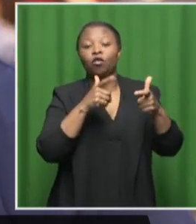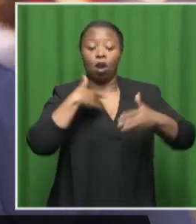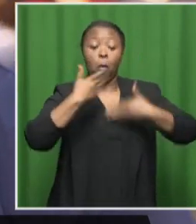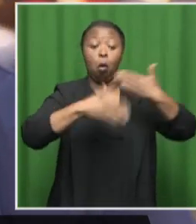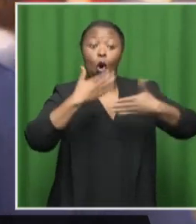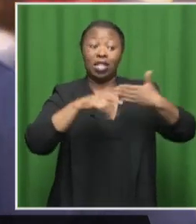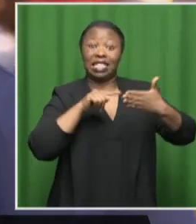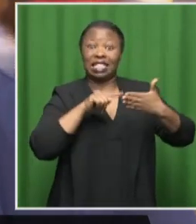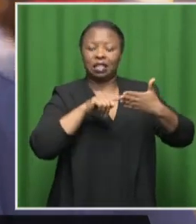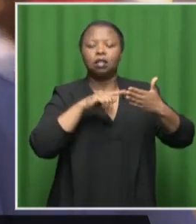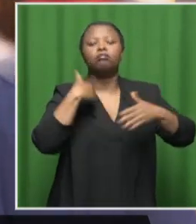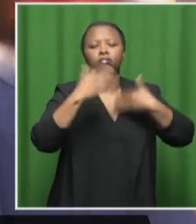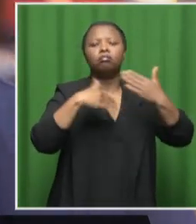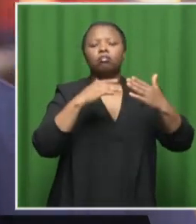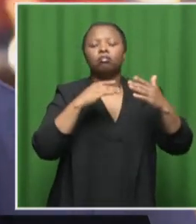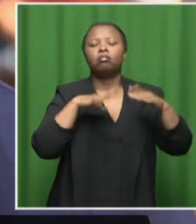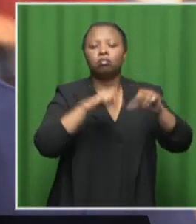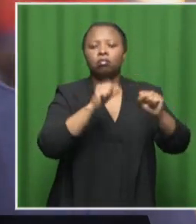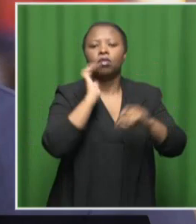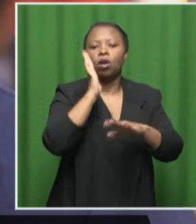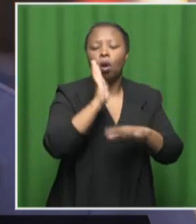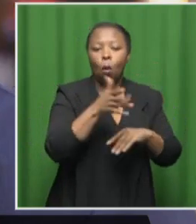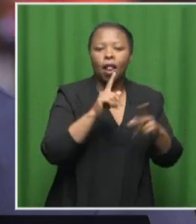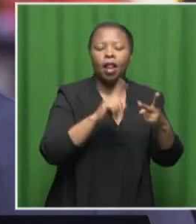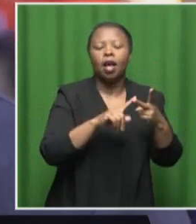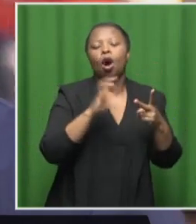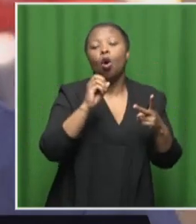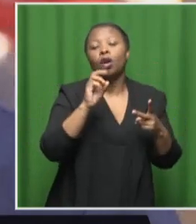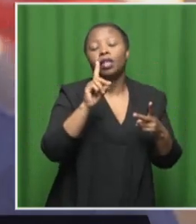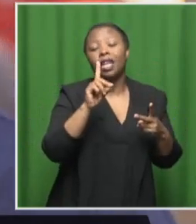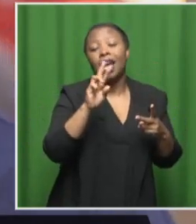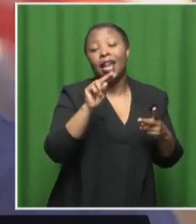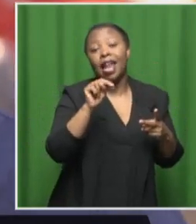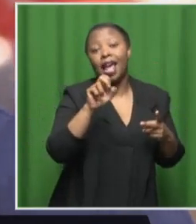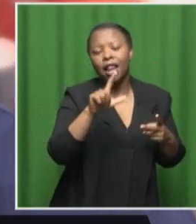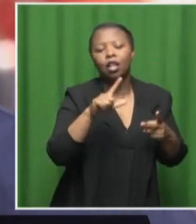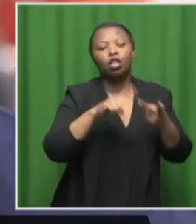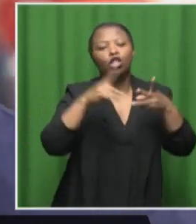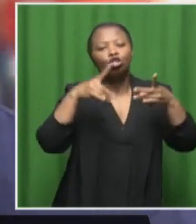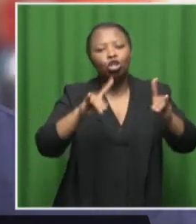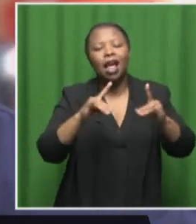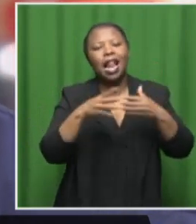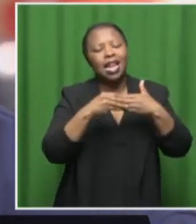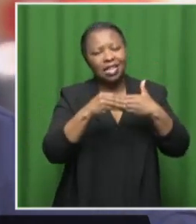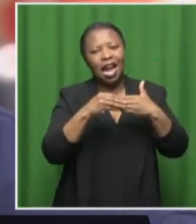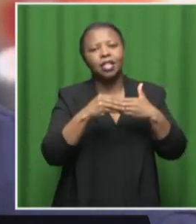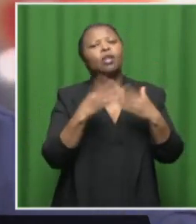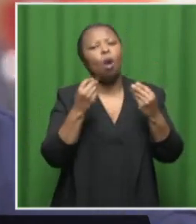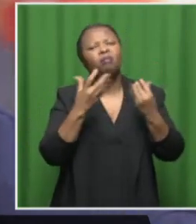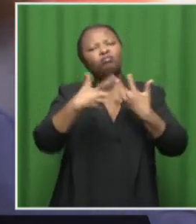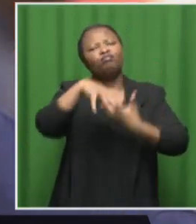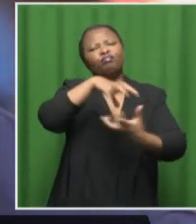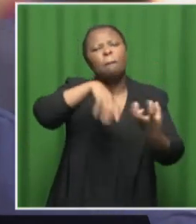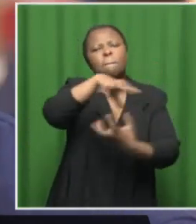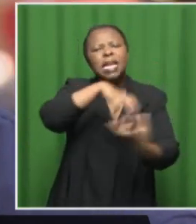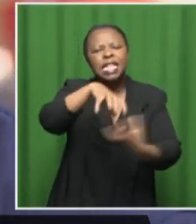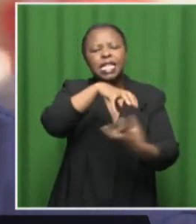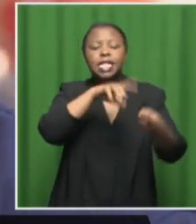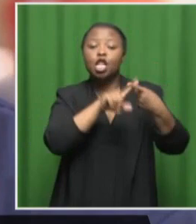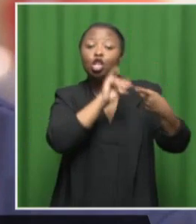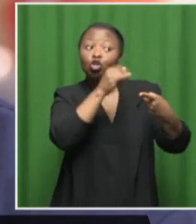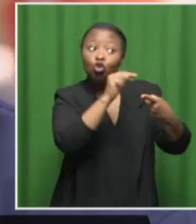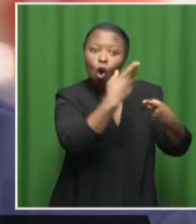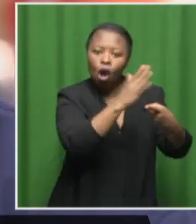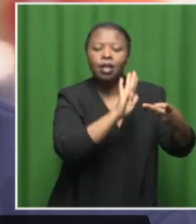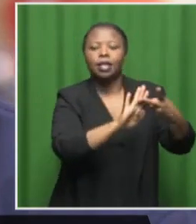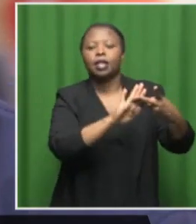proceedings. And then we ordinarily have masters of ceremonies and cheerleaders. So it's a bit of a mixed bag, but both John Steenhuisen and